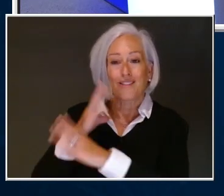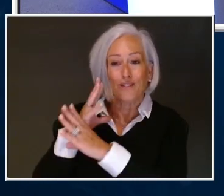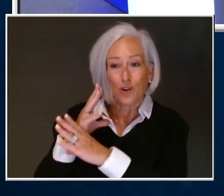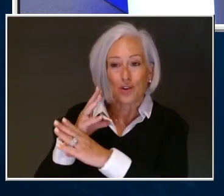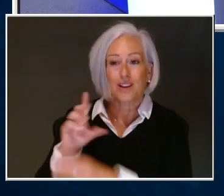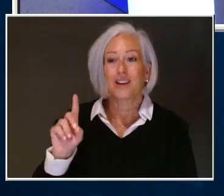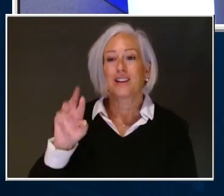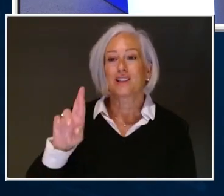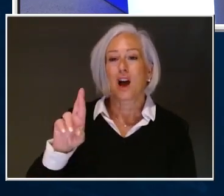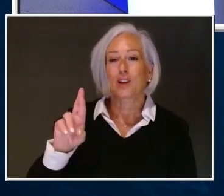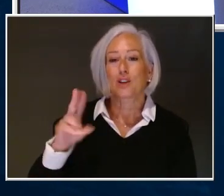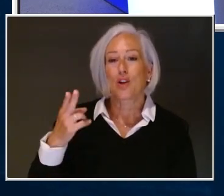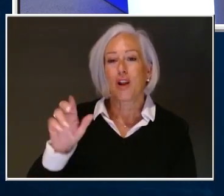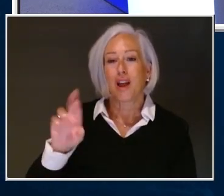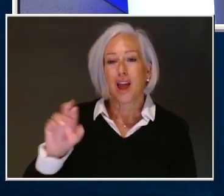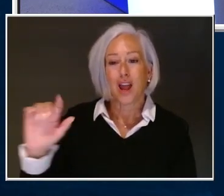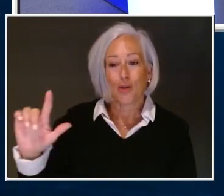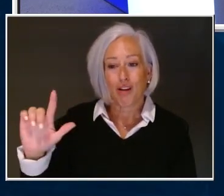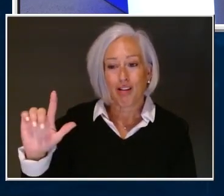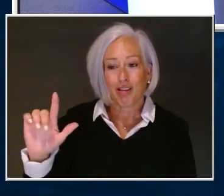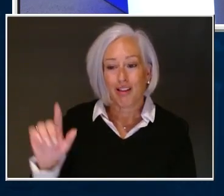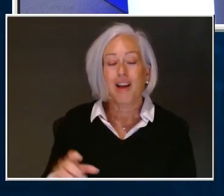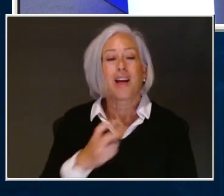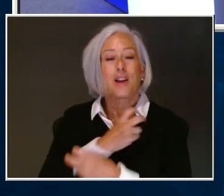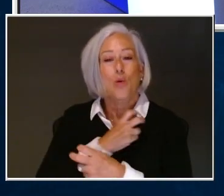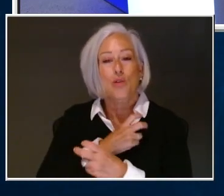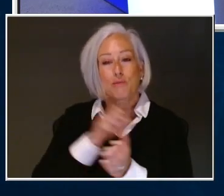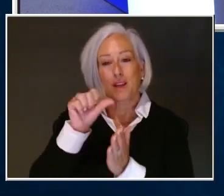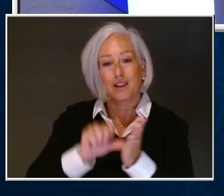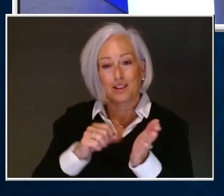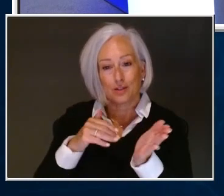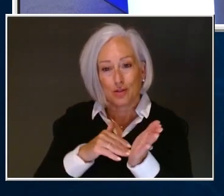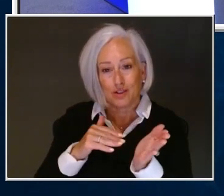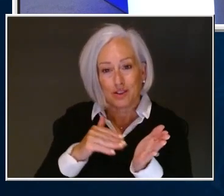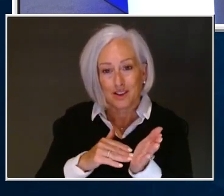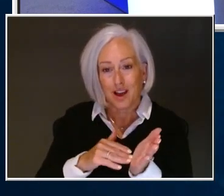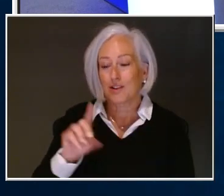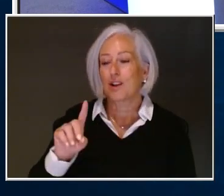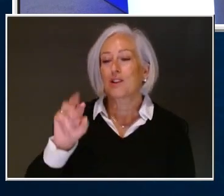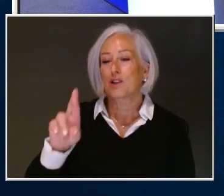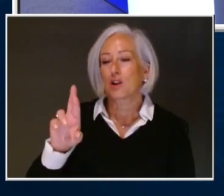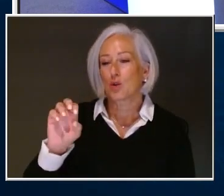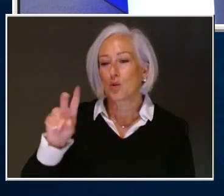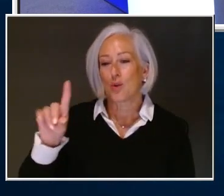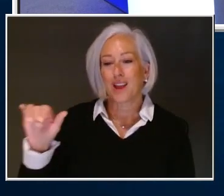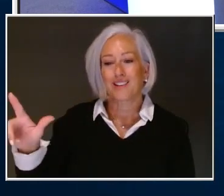Harrell, and head team orthopedic surgeon, Dr. Jeff Randall. Doctors, good morning. How are you?